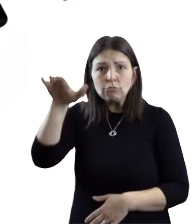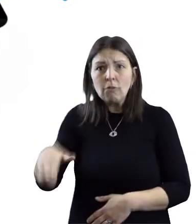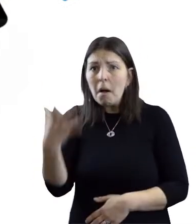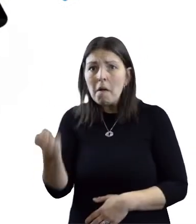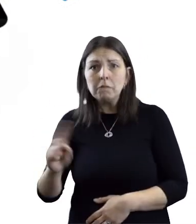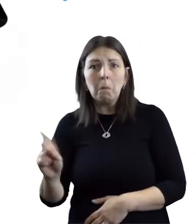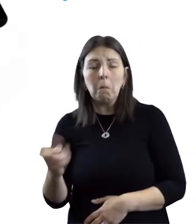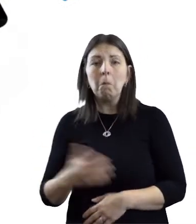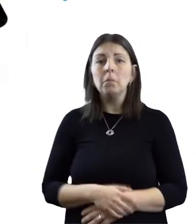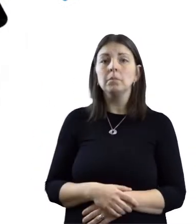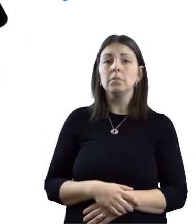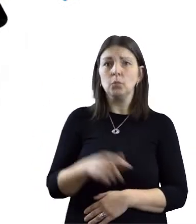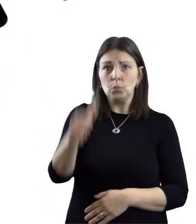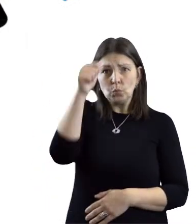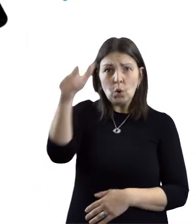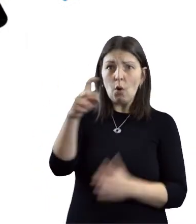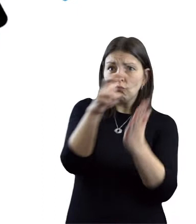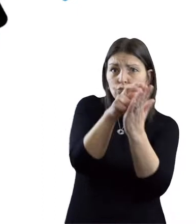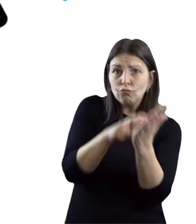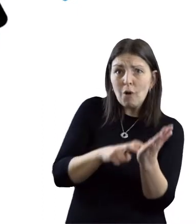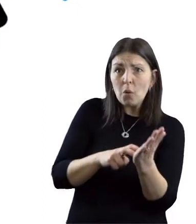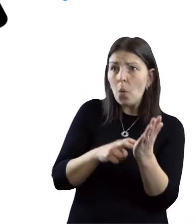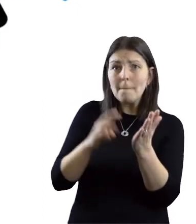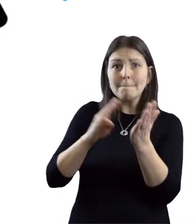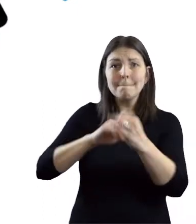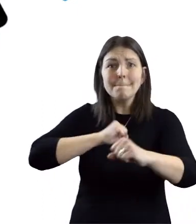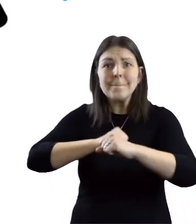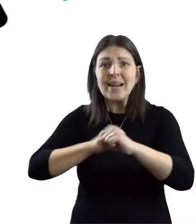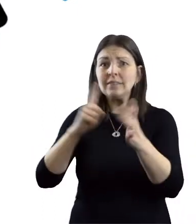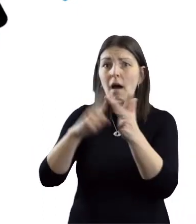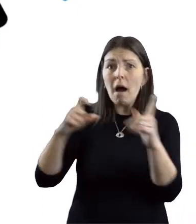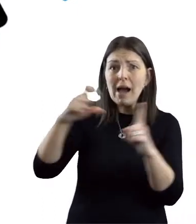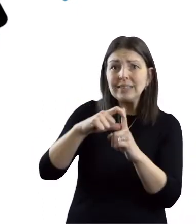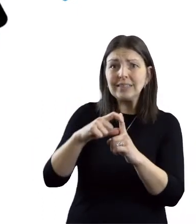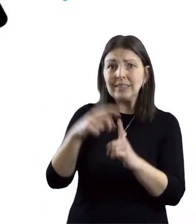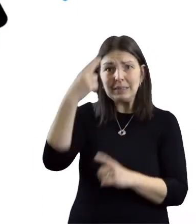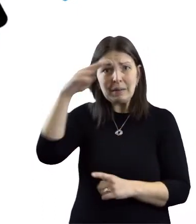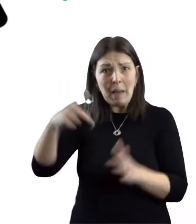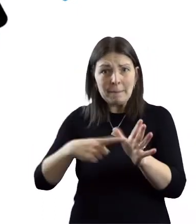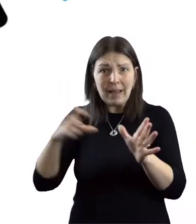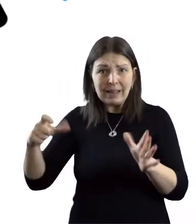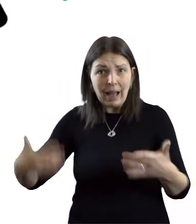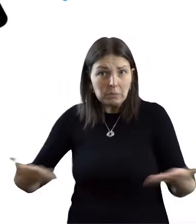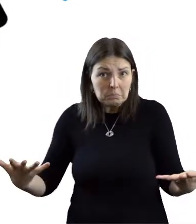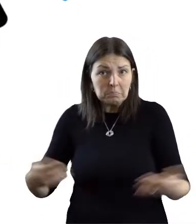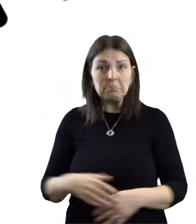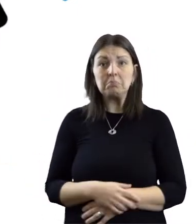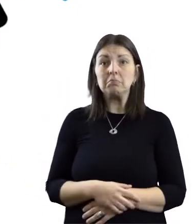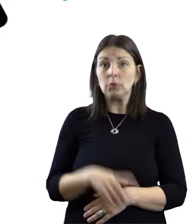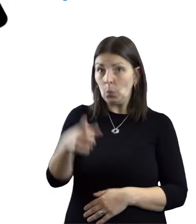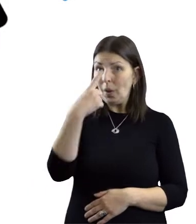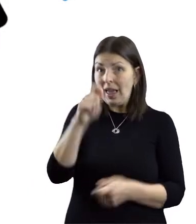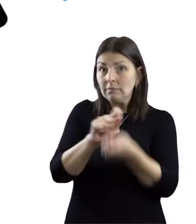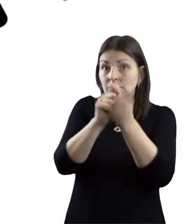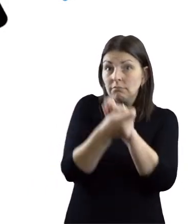of the account? You can change the name of the account but not the ID. Do you know what apps they are using?